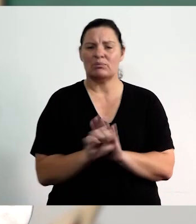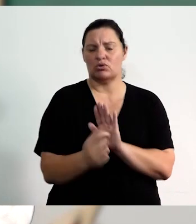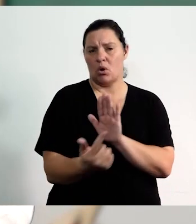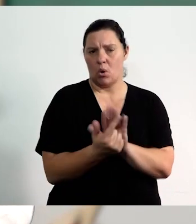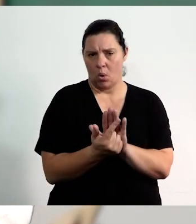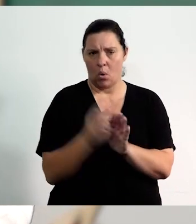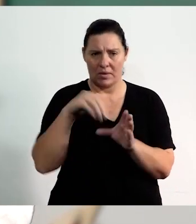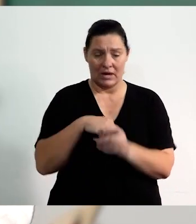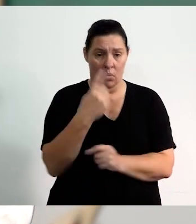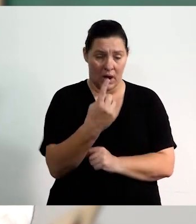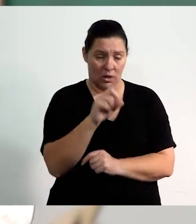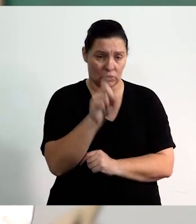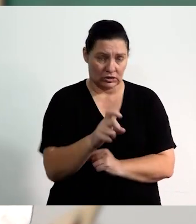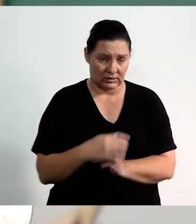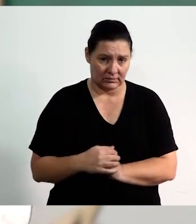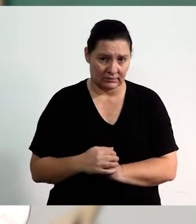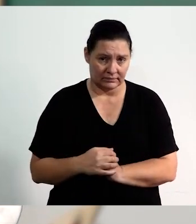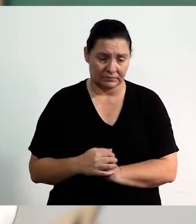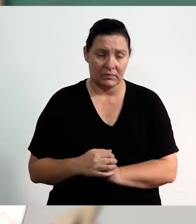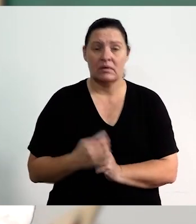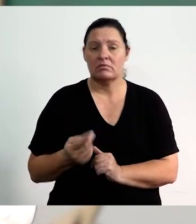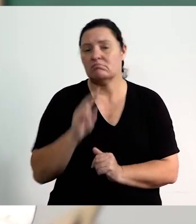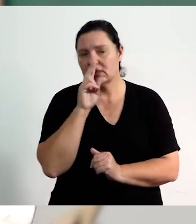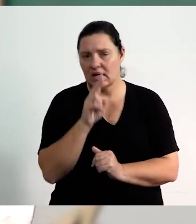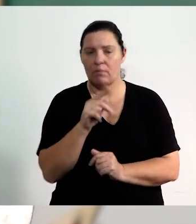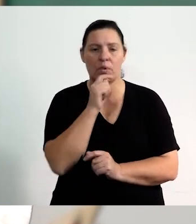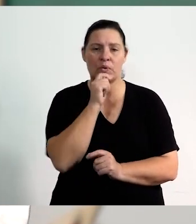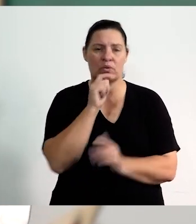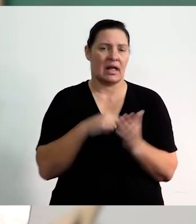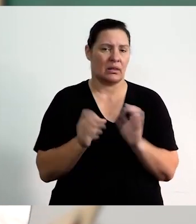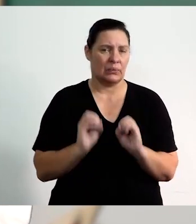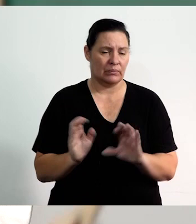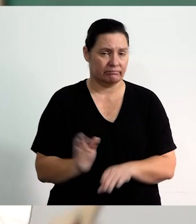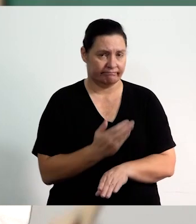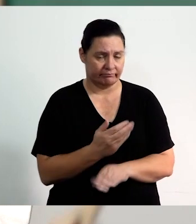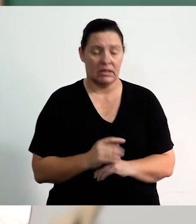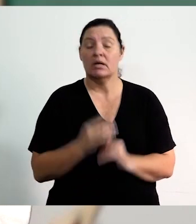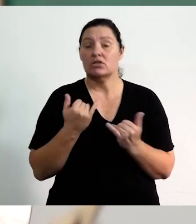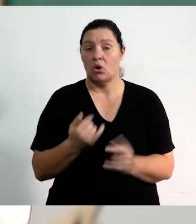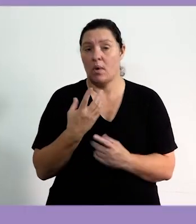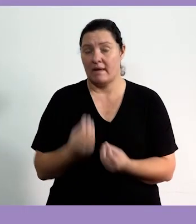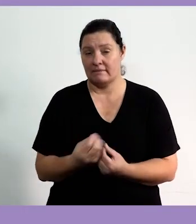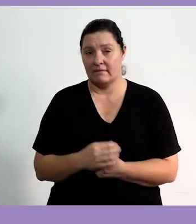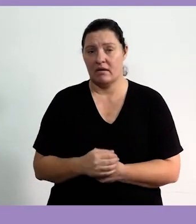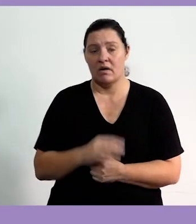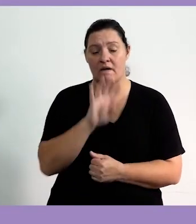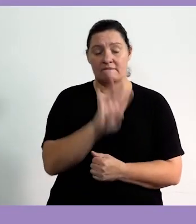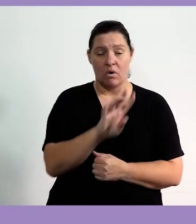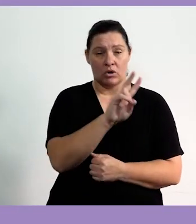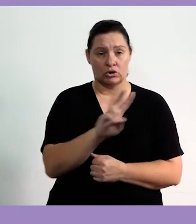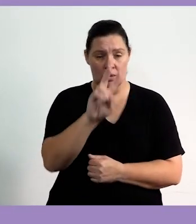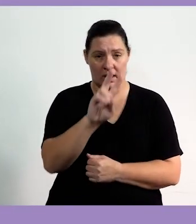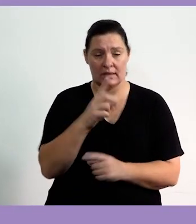two exponential laws in a question. So let's answer the following questions without the use of a calculator. We have